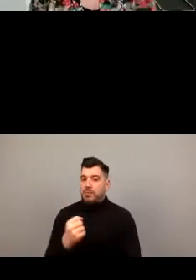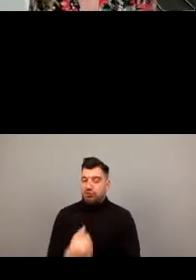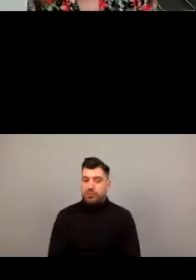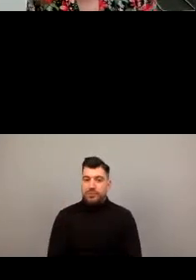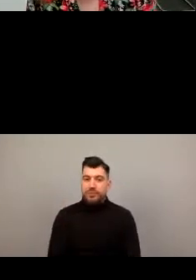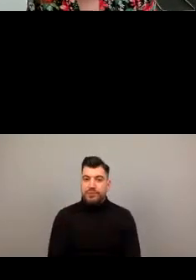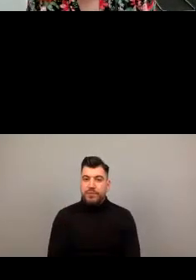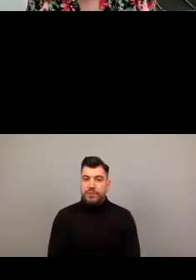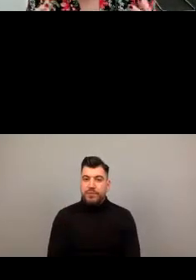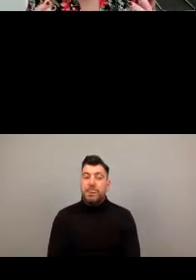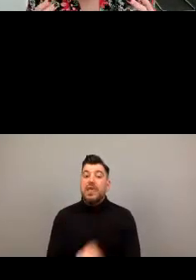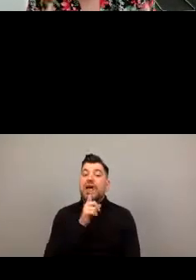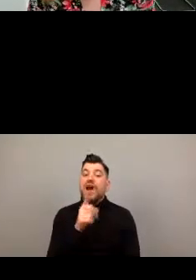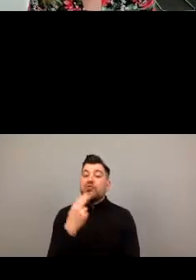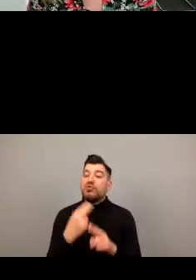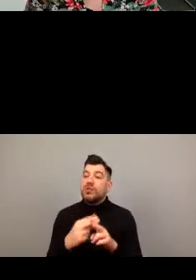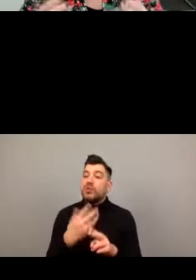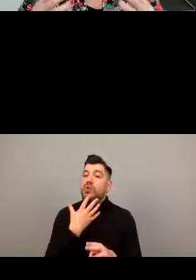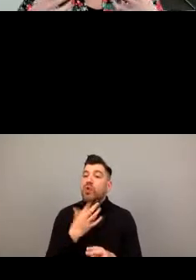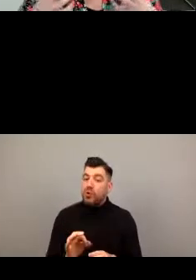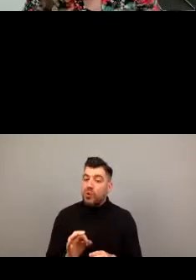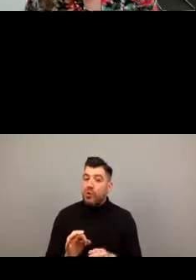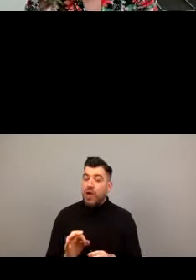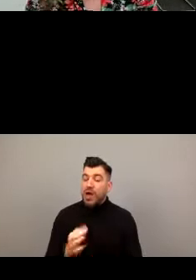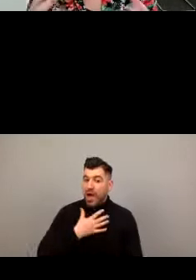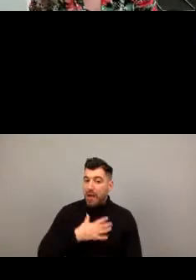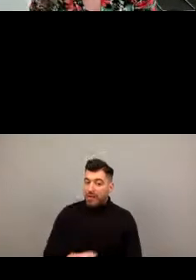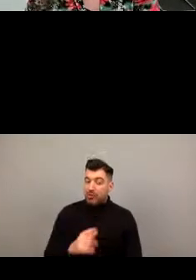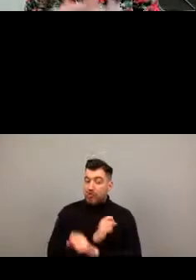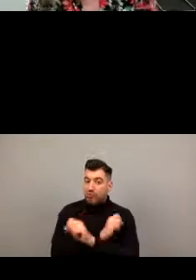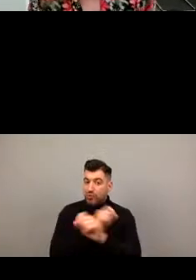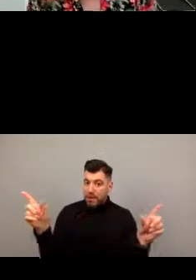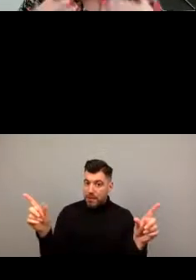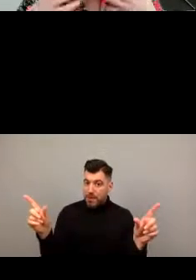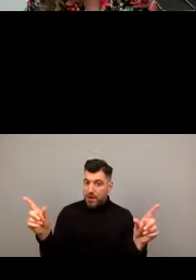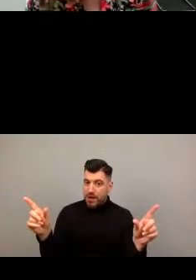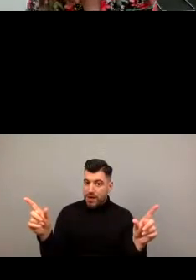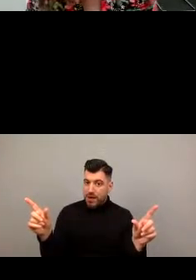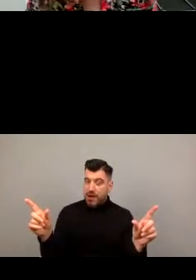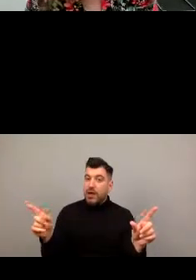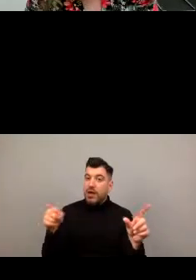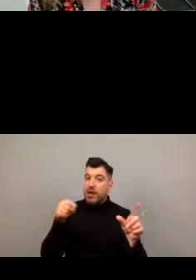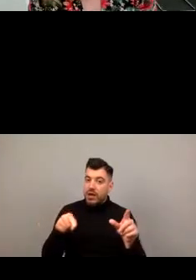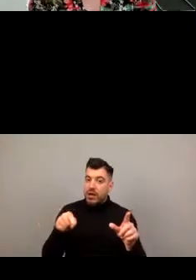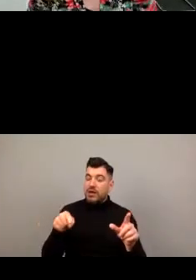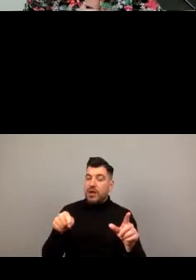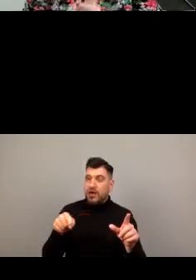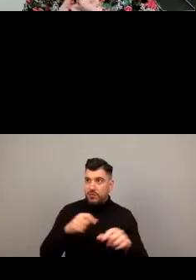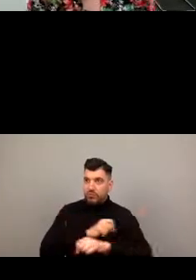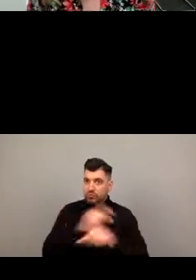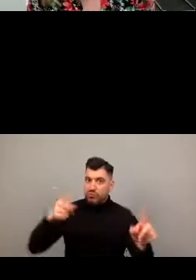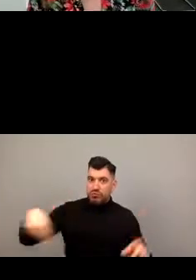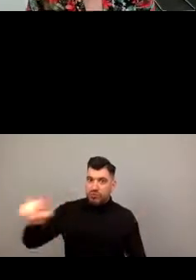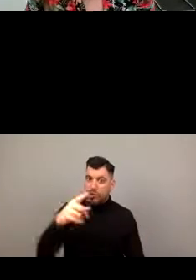And that's important because if you want the message you have with your content to come across, you make sure that